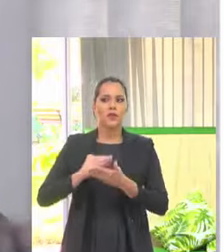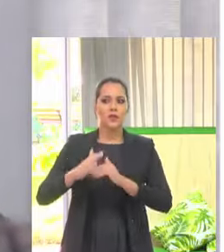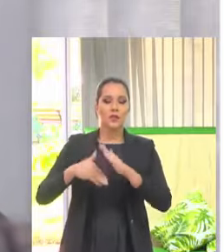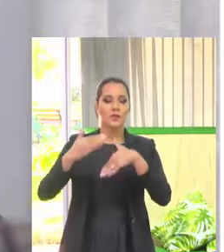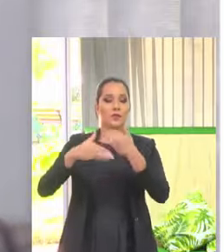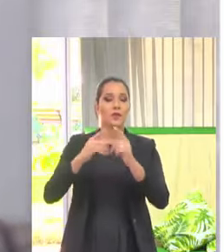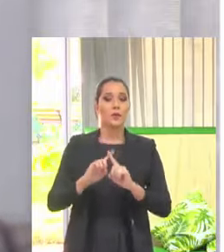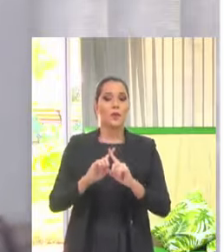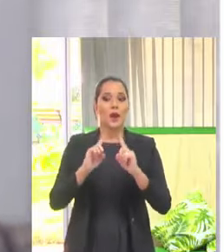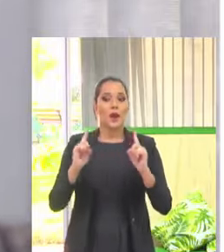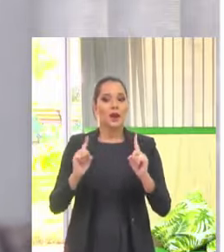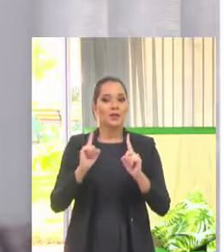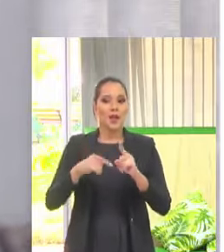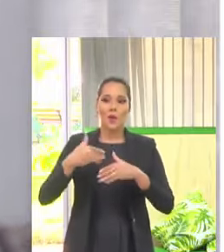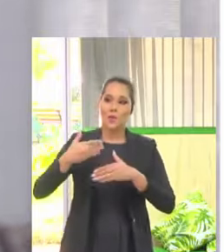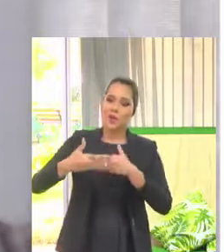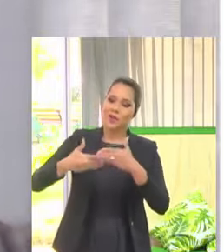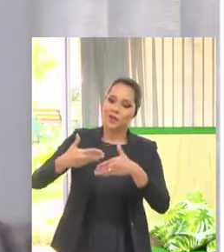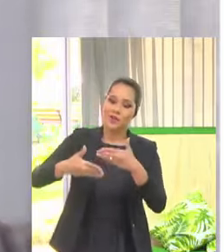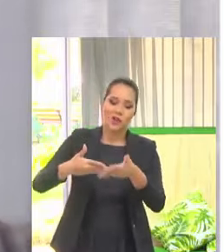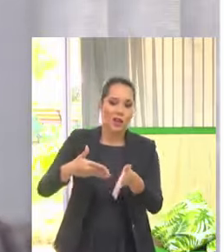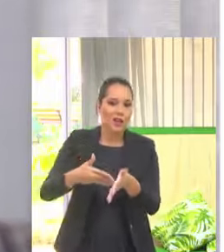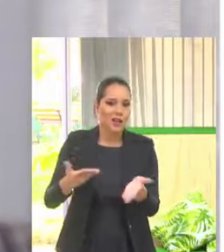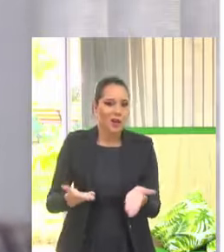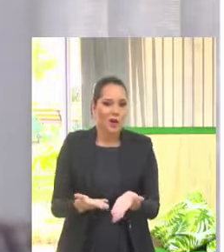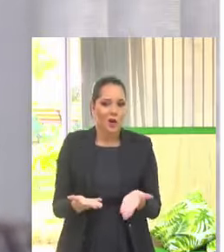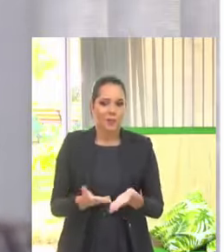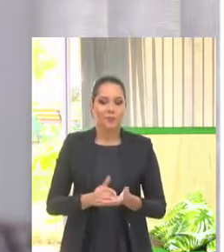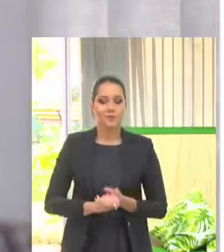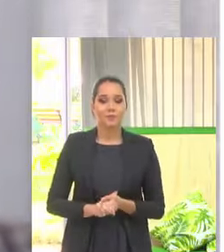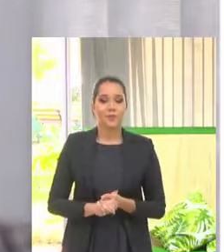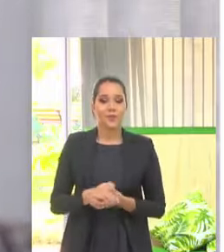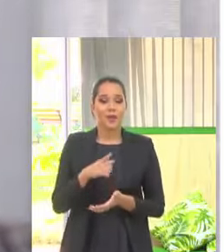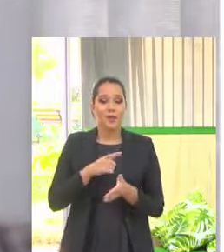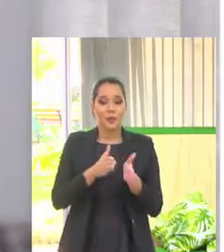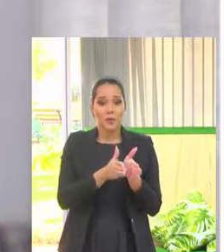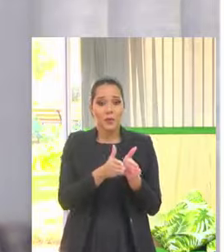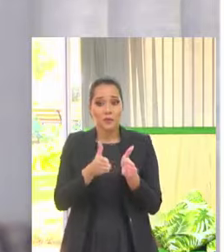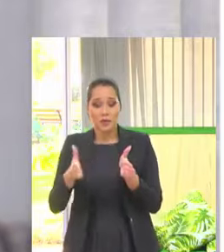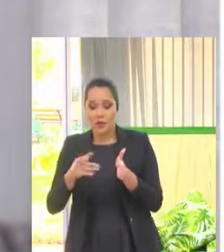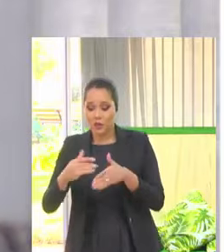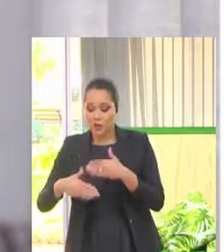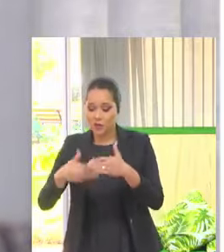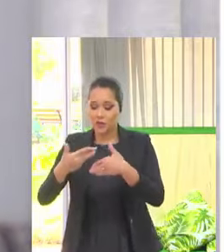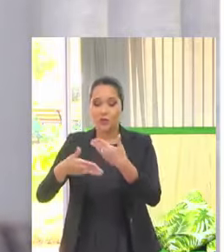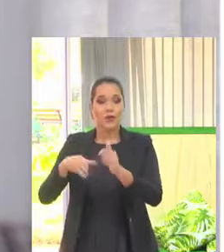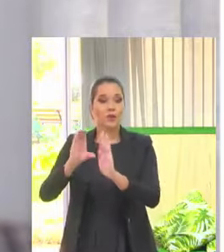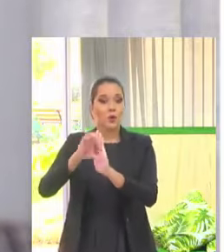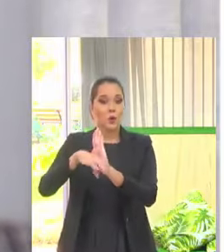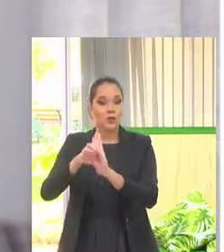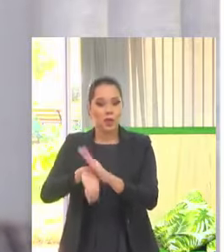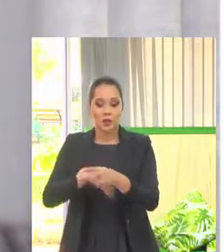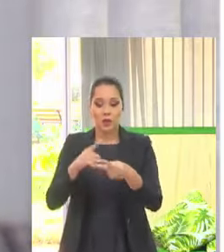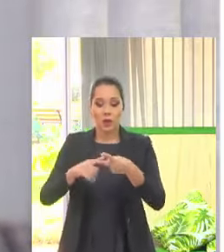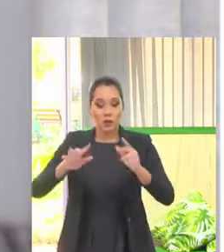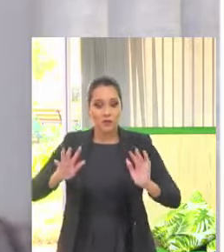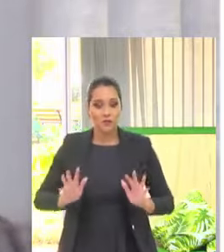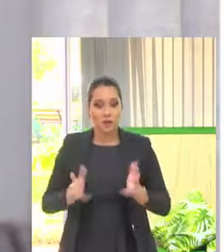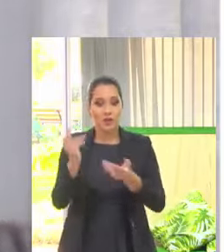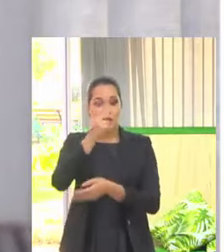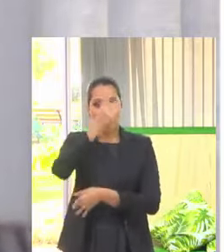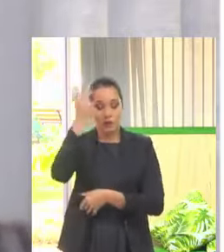a trajectory so far, so we are in the process not only of developing a concept, of engaging people into it,